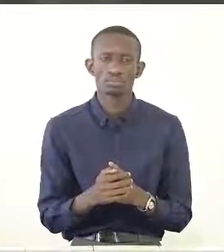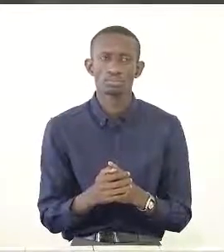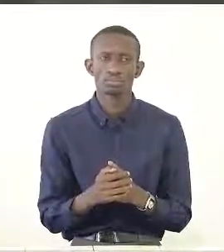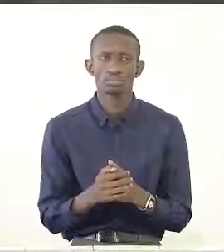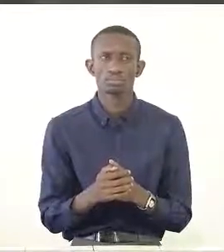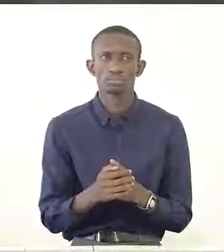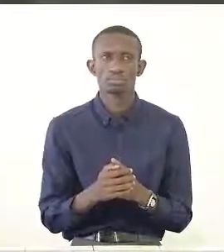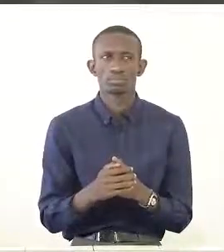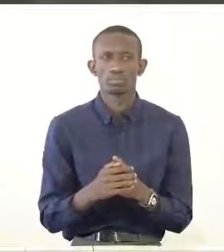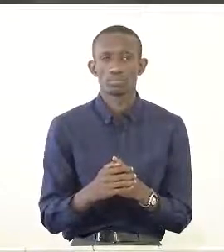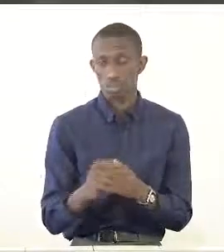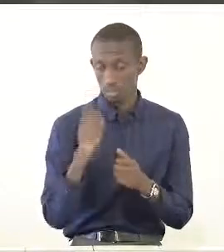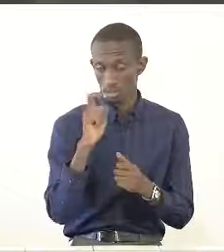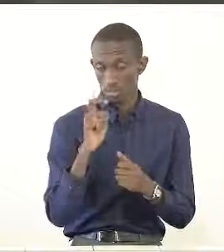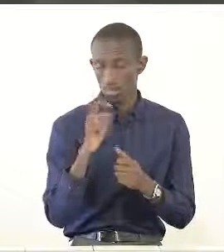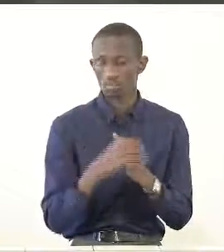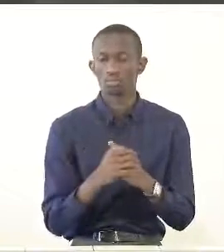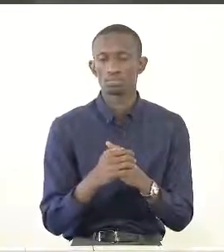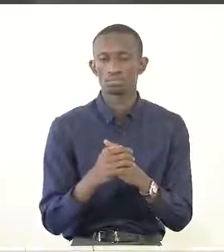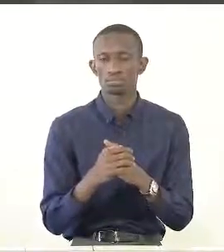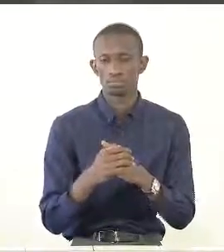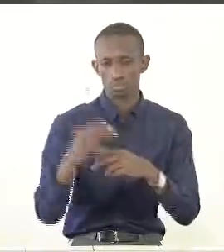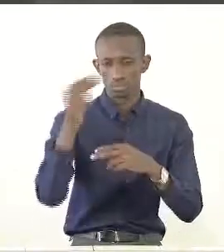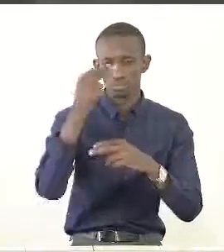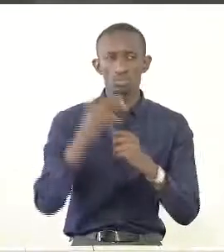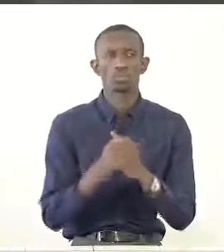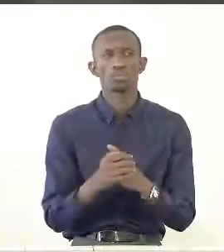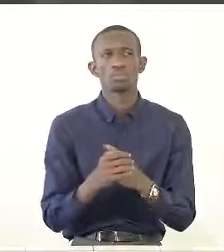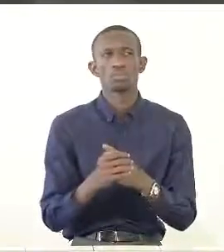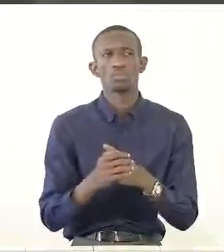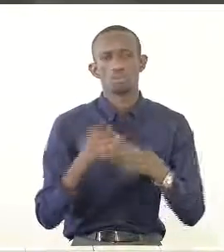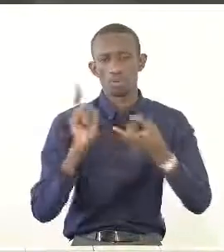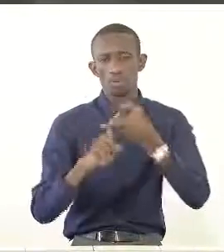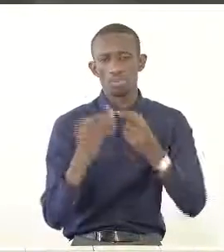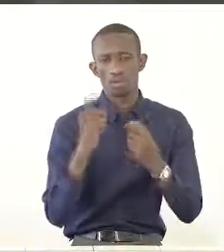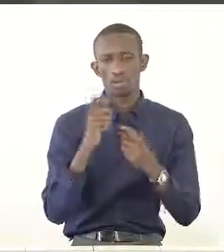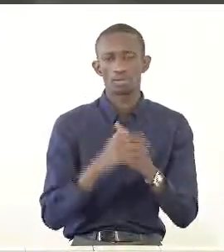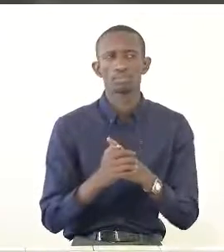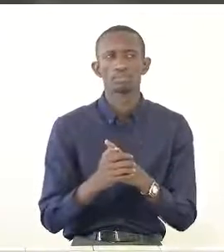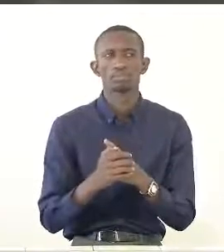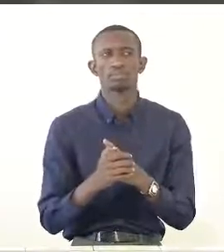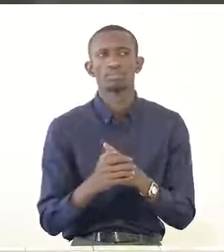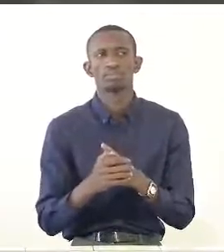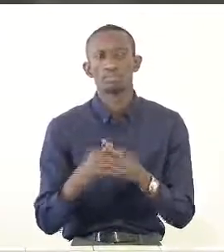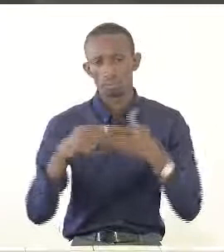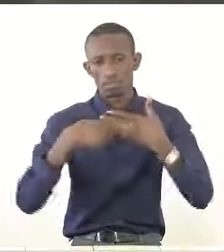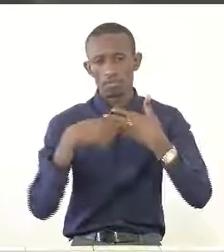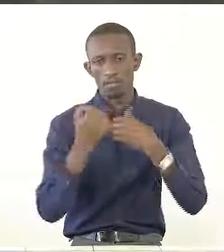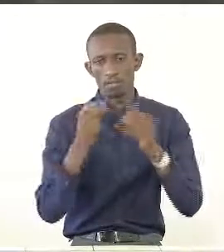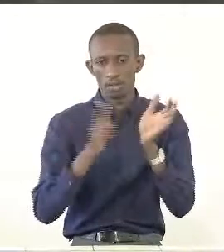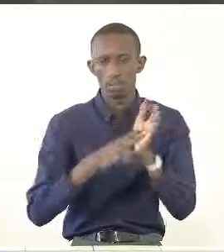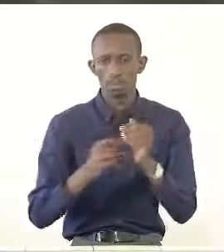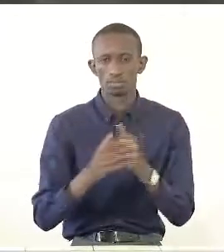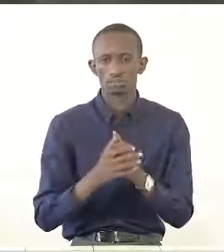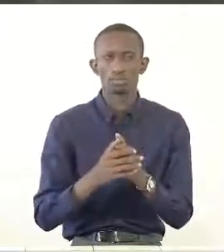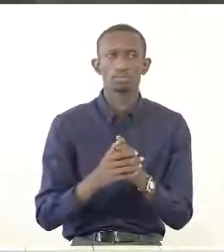x squared plus 3x minus 5 equals z. Differentiating both sides, I'll